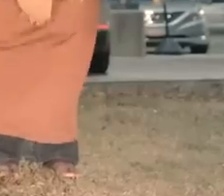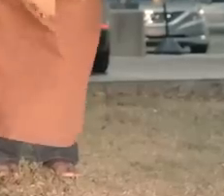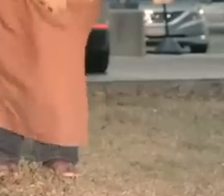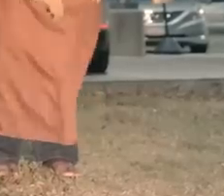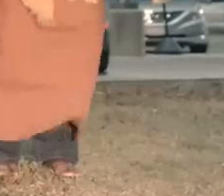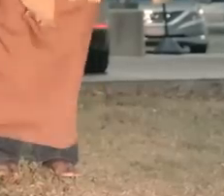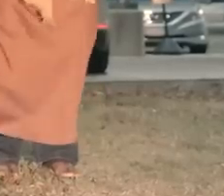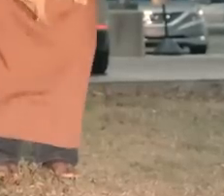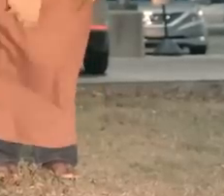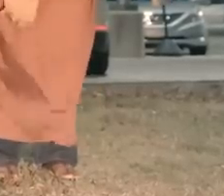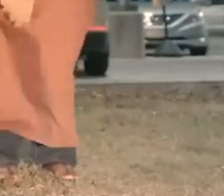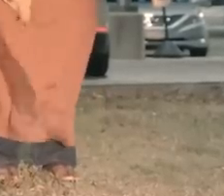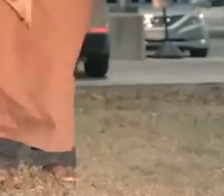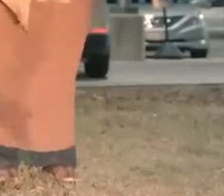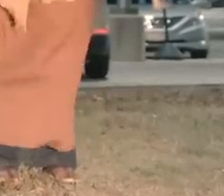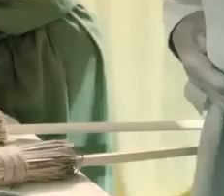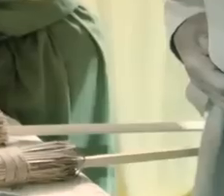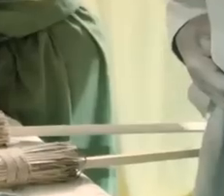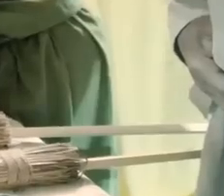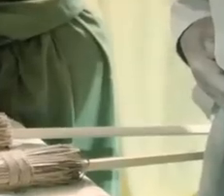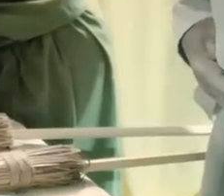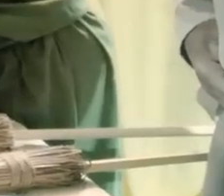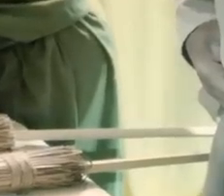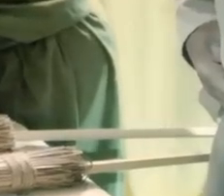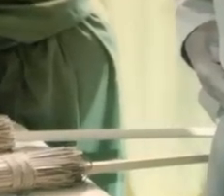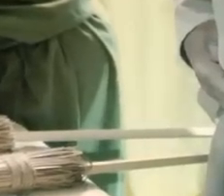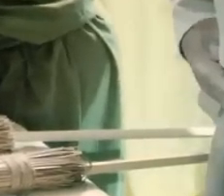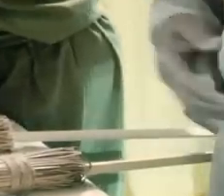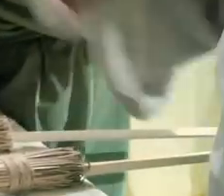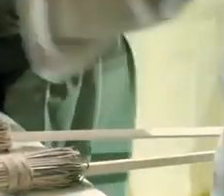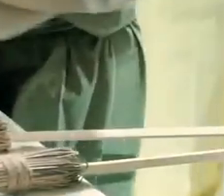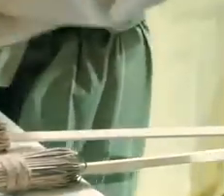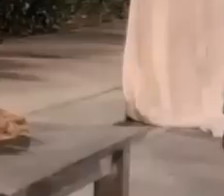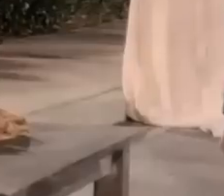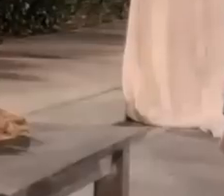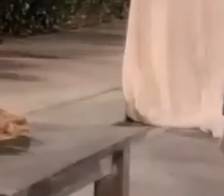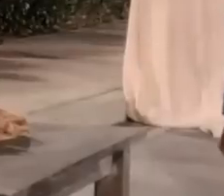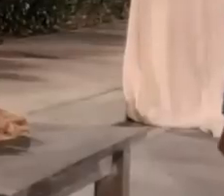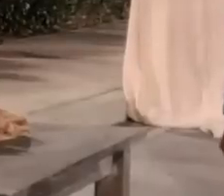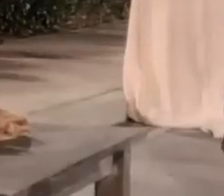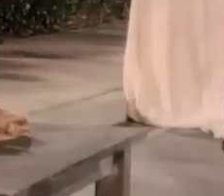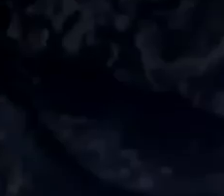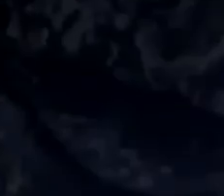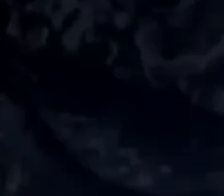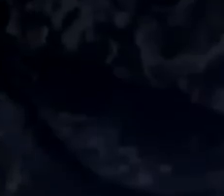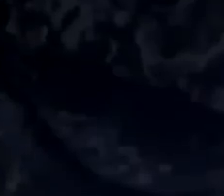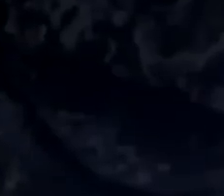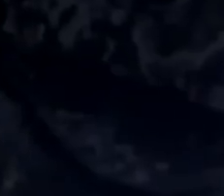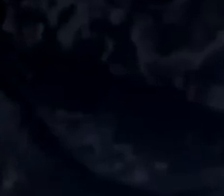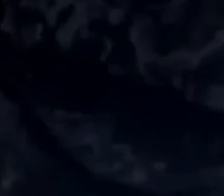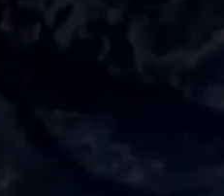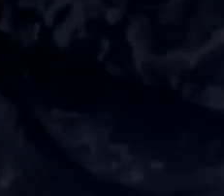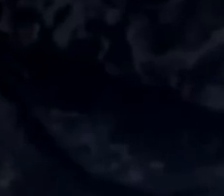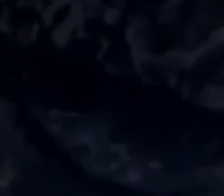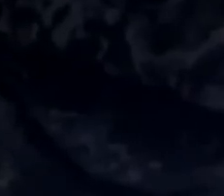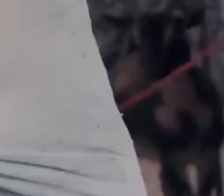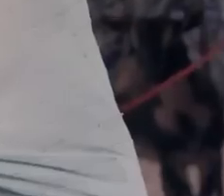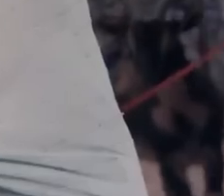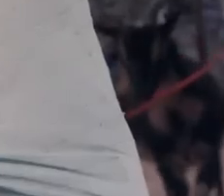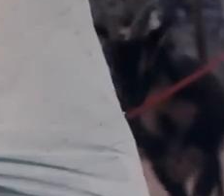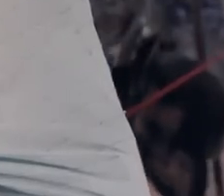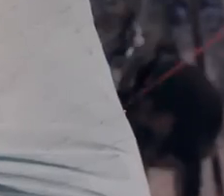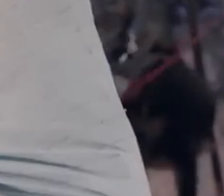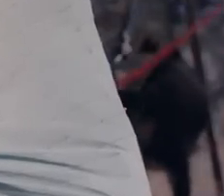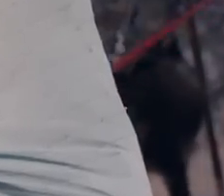be transformed into the city of Bethlehem. The Bethlehem Experience is an interactive reenactment of the night on which